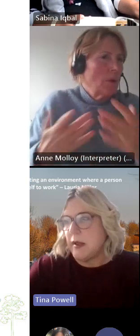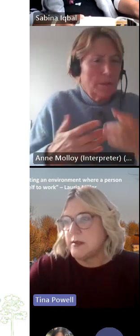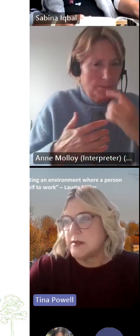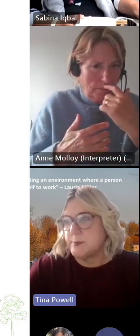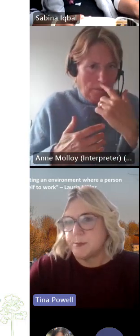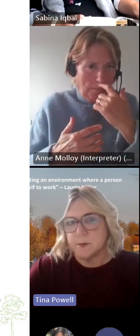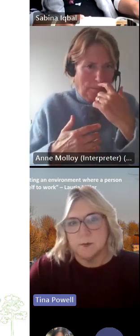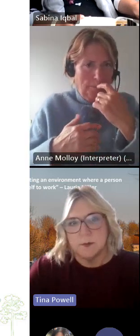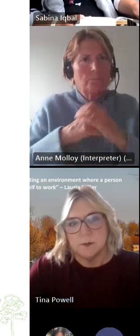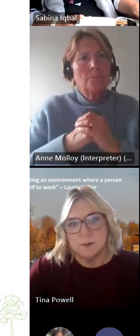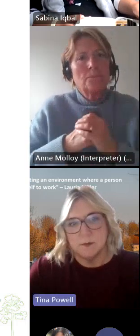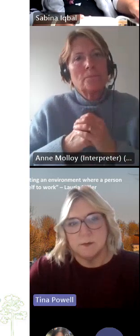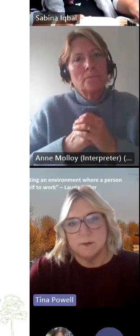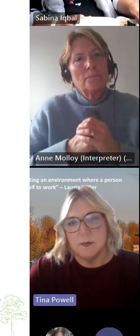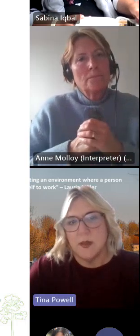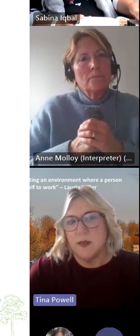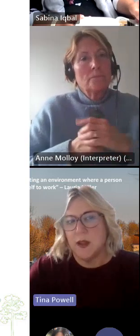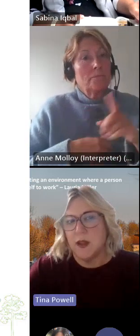slide, please.